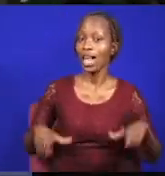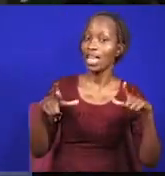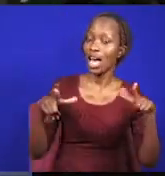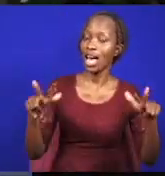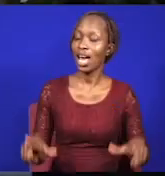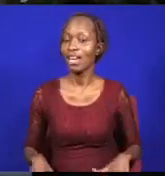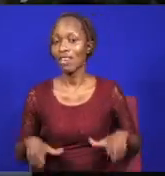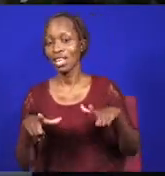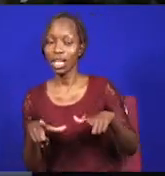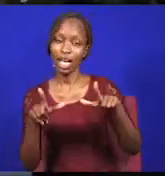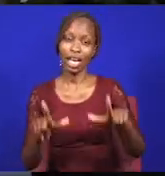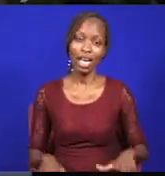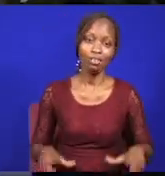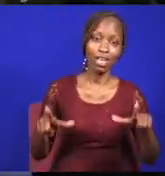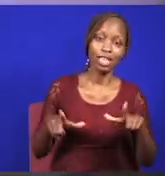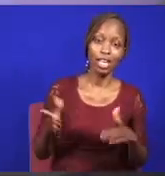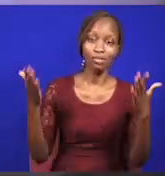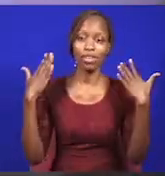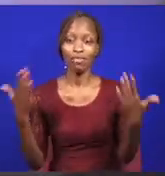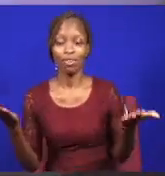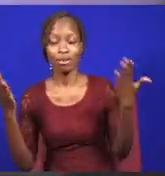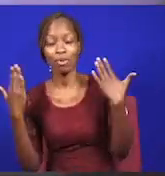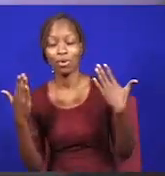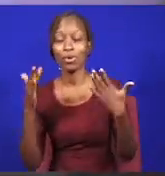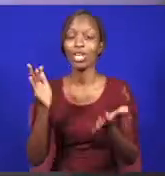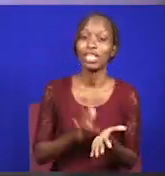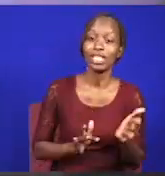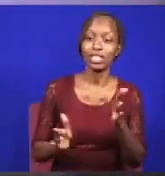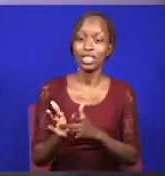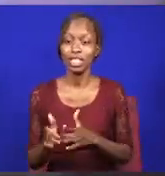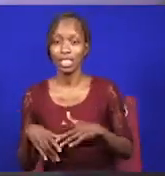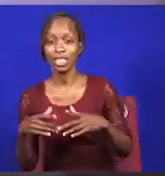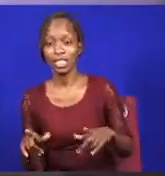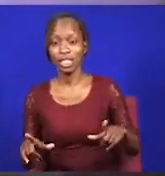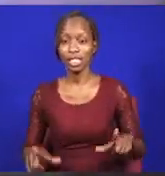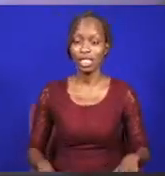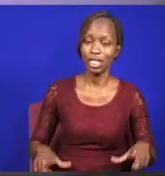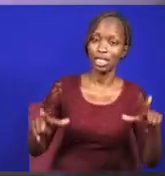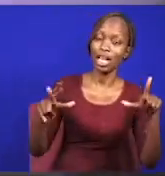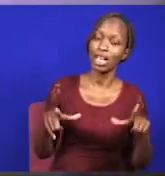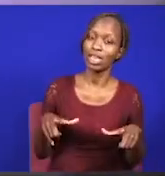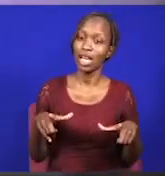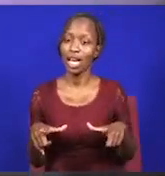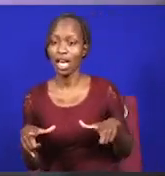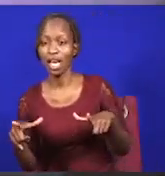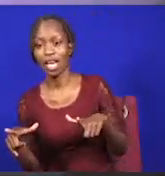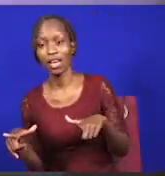forevermore. Alive, alive, alive forevermore. My Jesus is